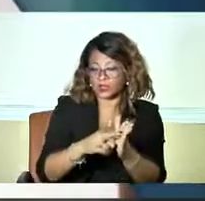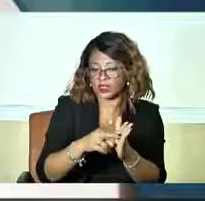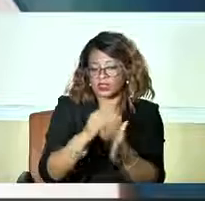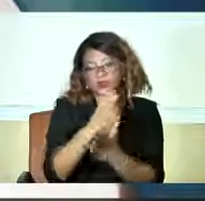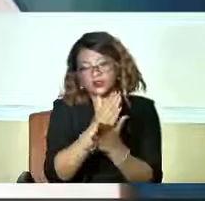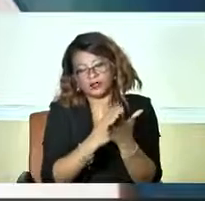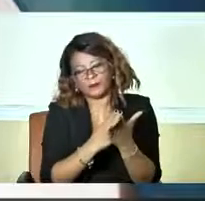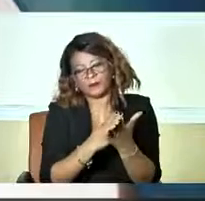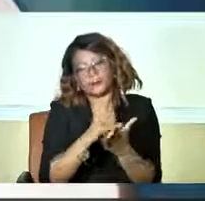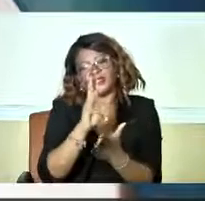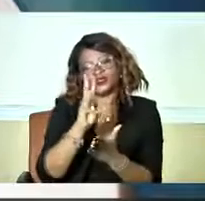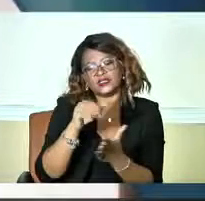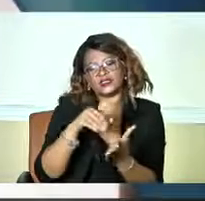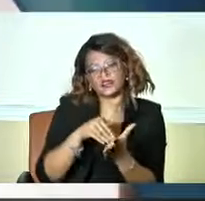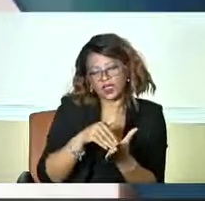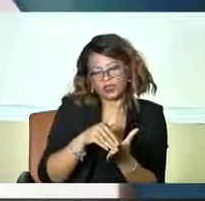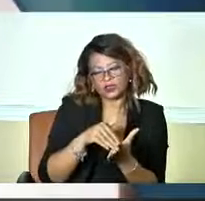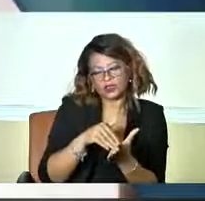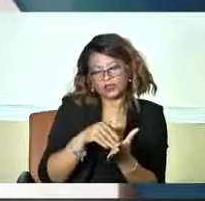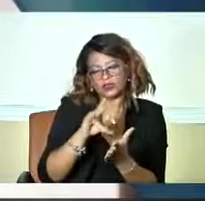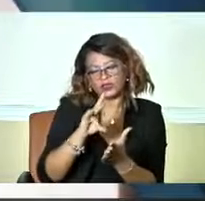some